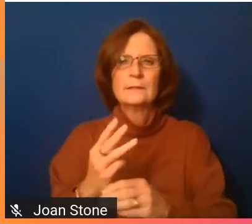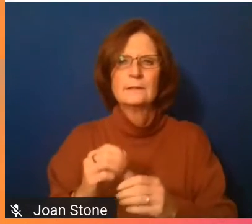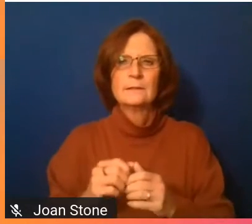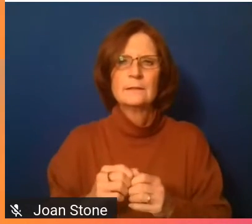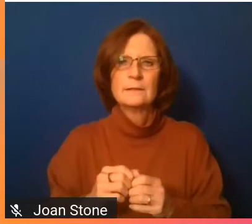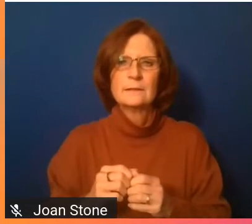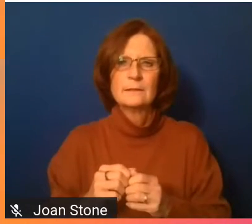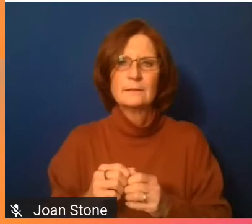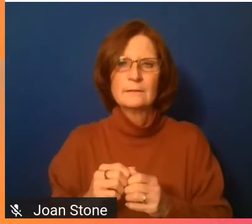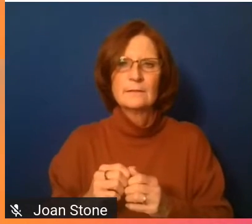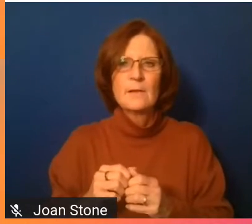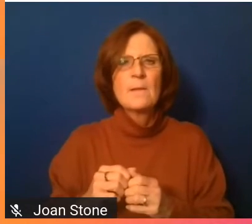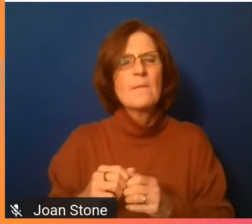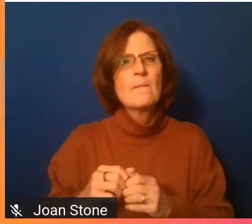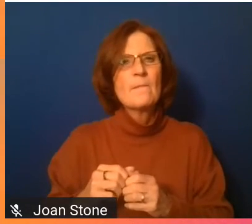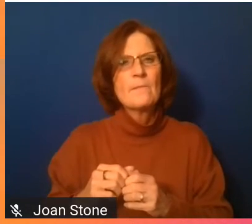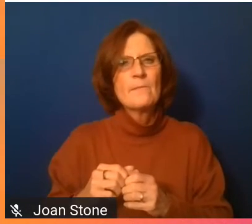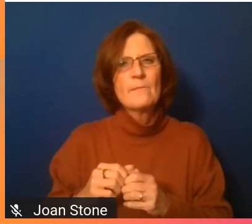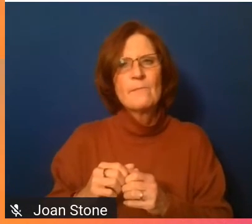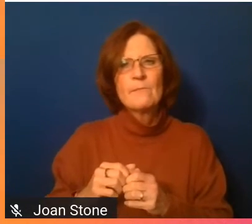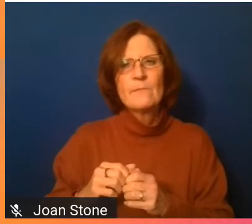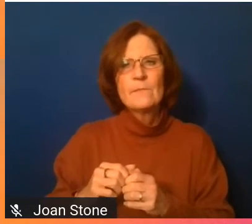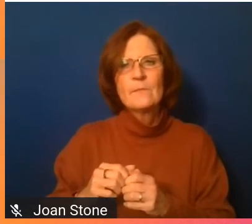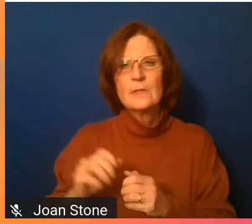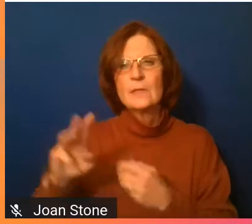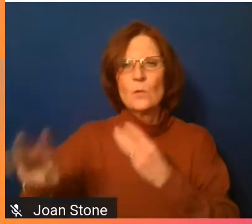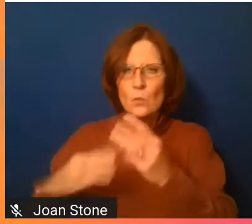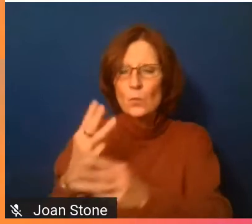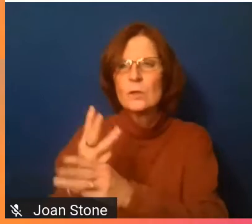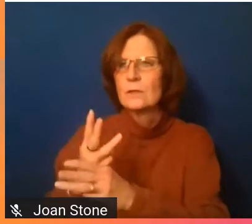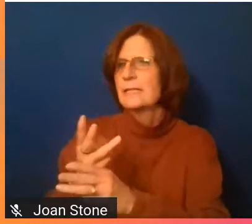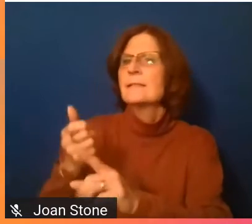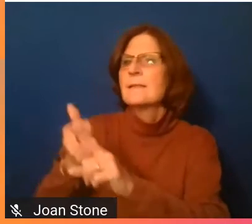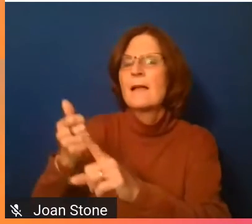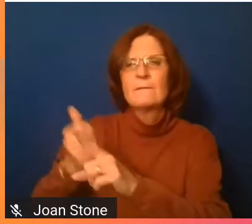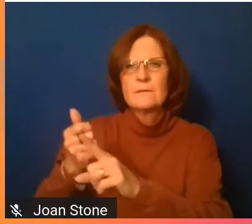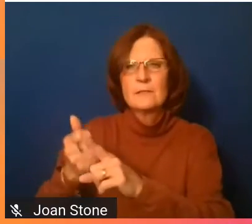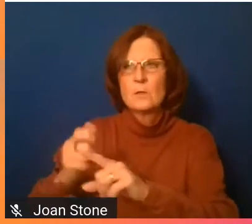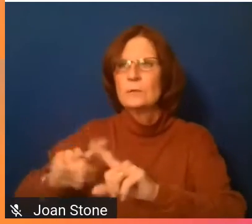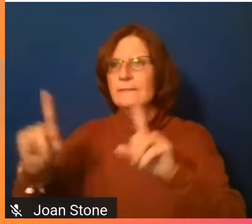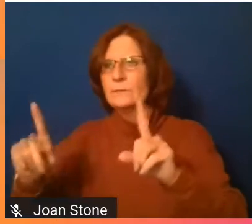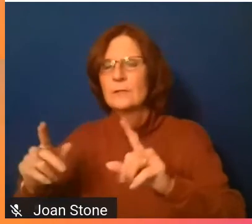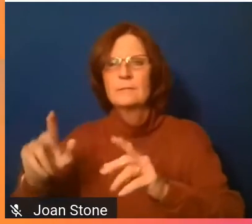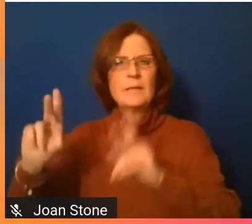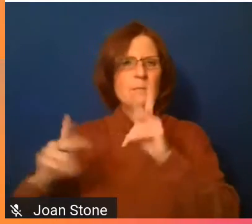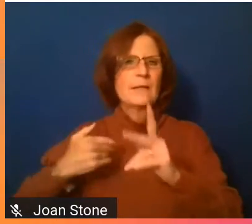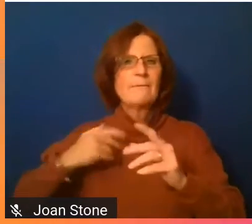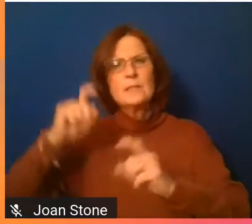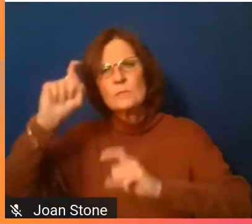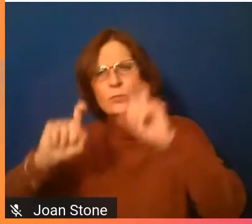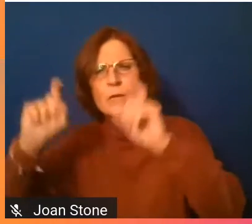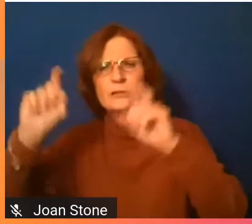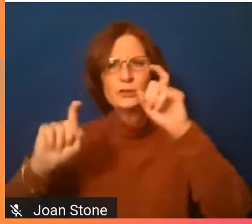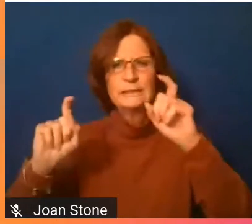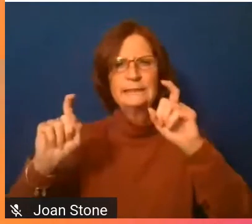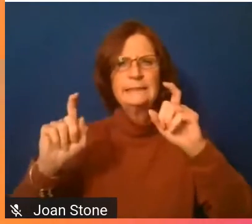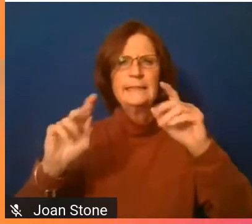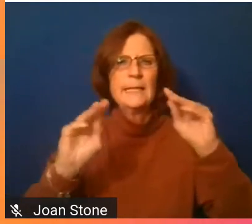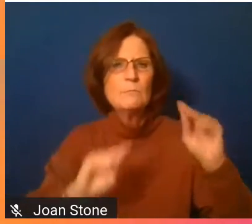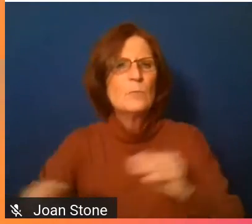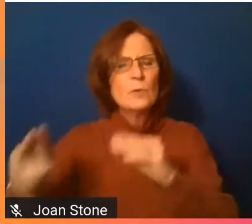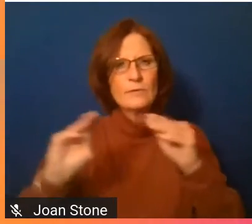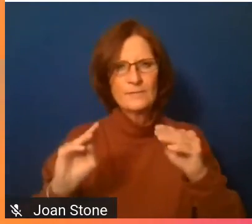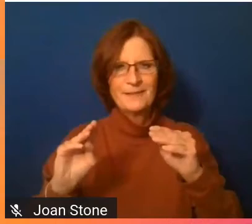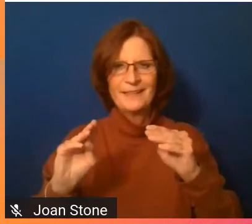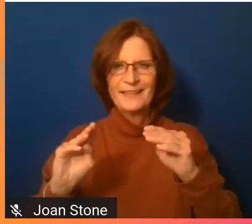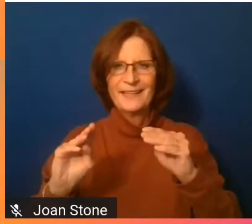that you don't have the words to express the things. So you have like movements, and as you see